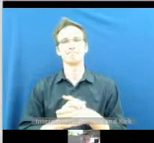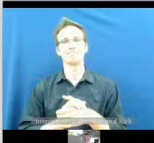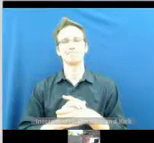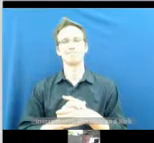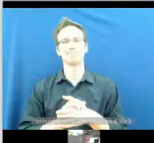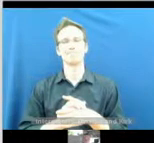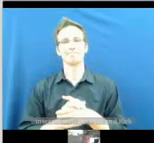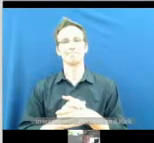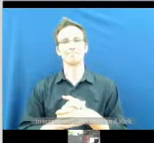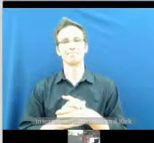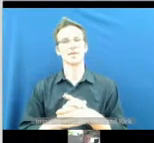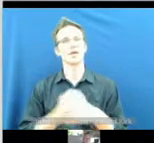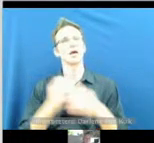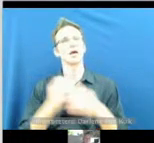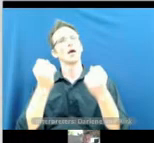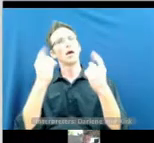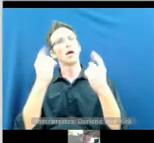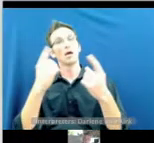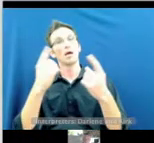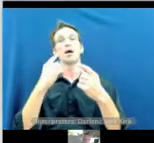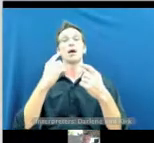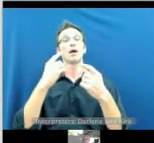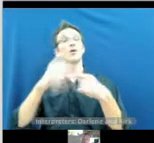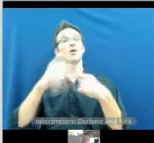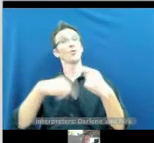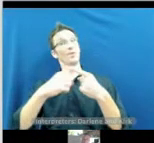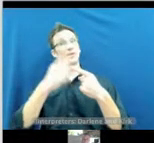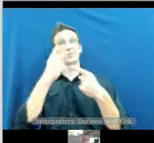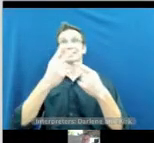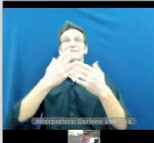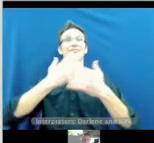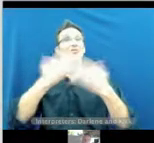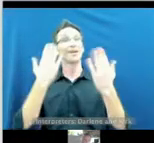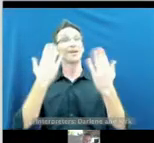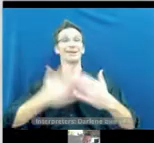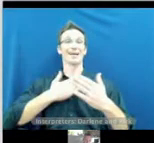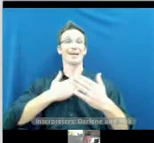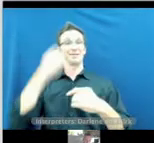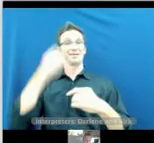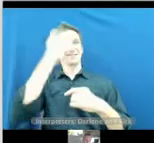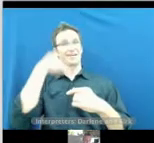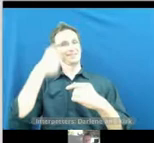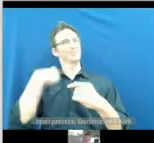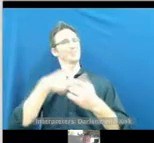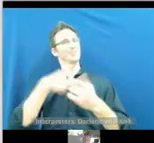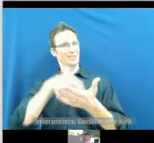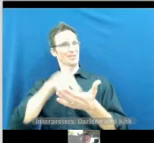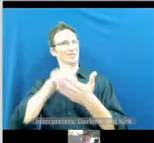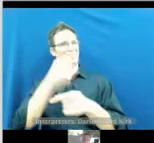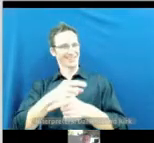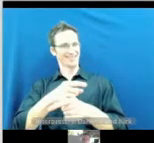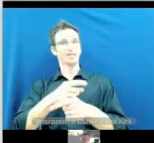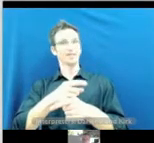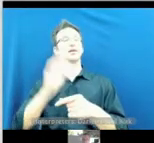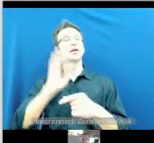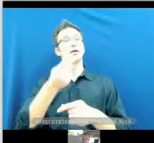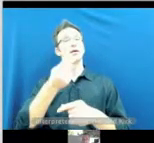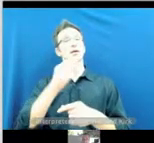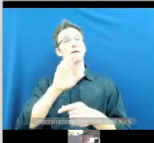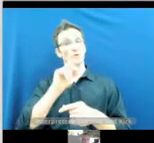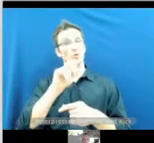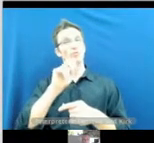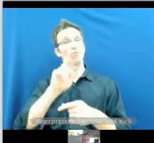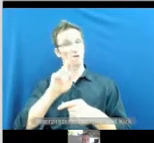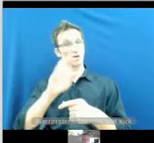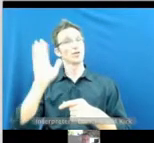See, we all learn when we have friendly faces in front of us. So, as our good friend Grover once said, one of these things